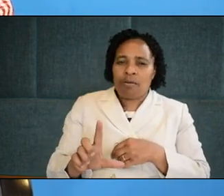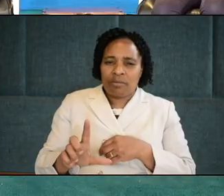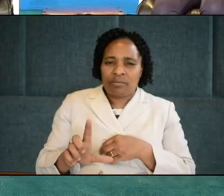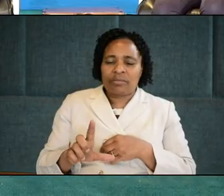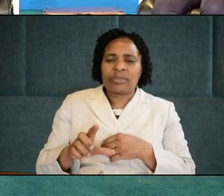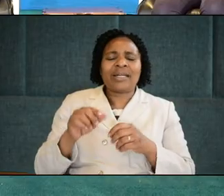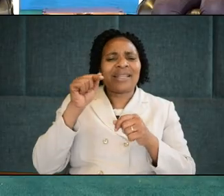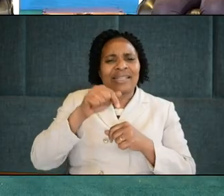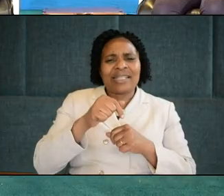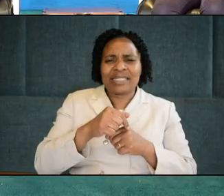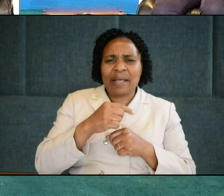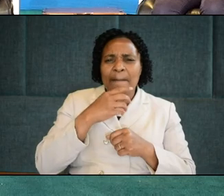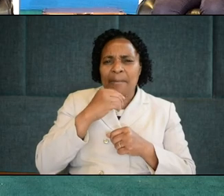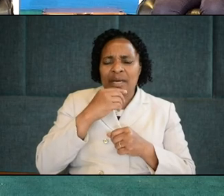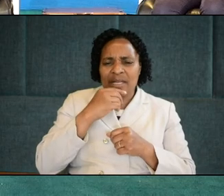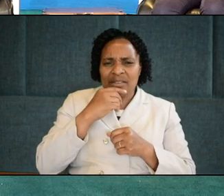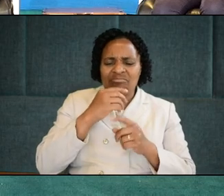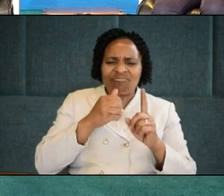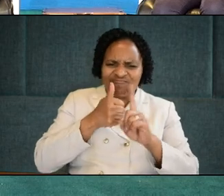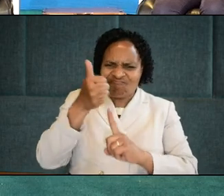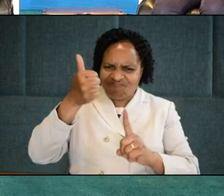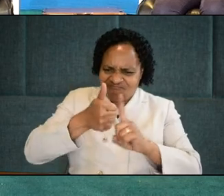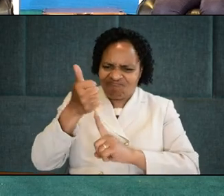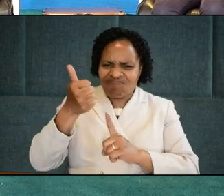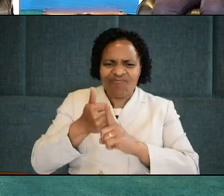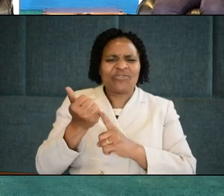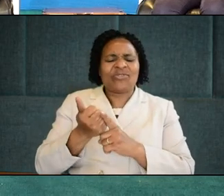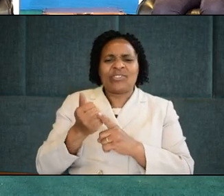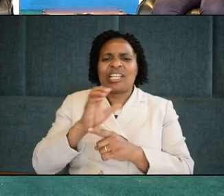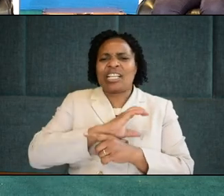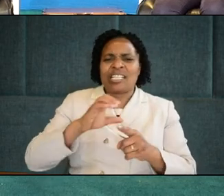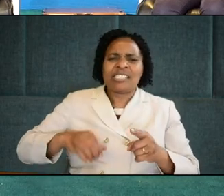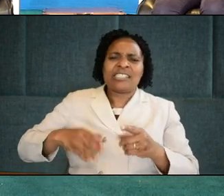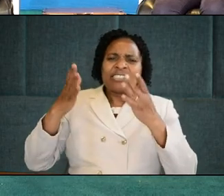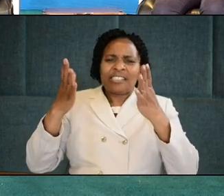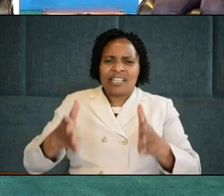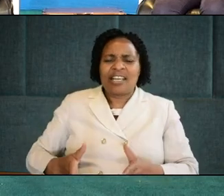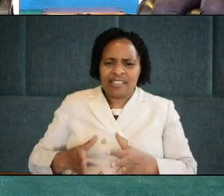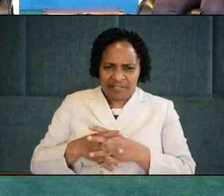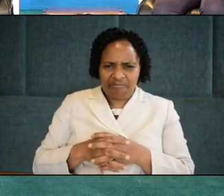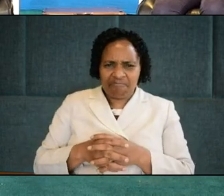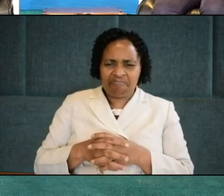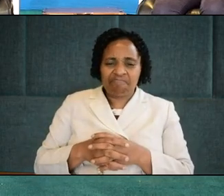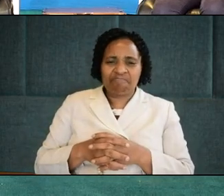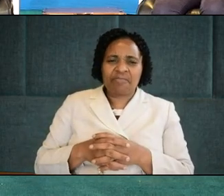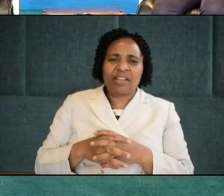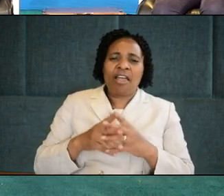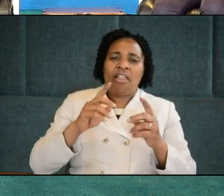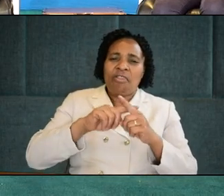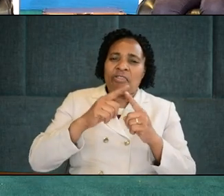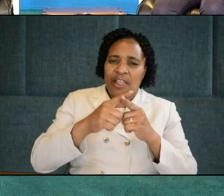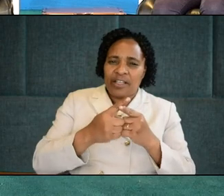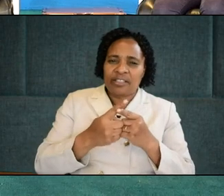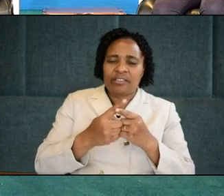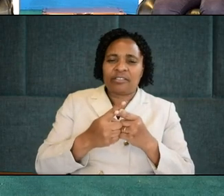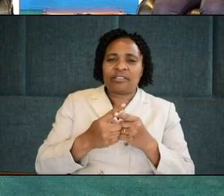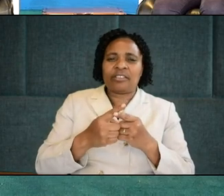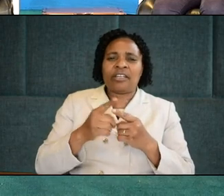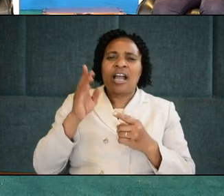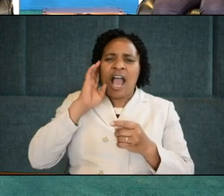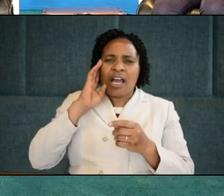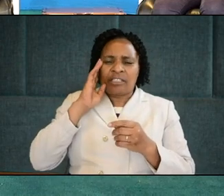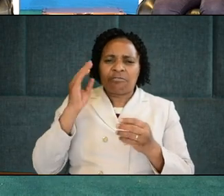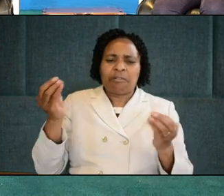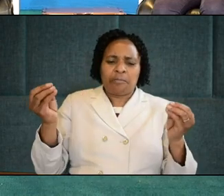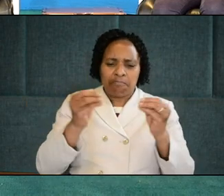to, like, persecuting Christians was like his joy, so to speak. Then he had that